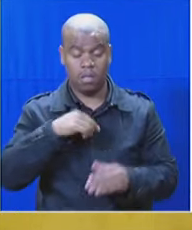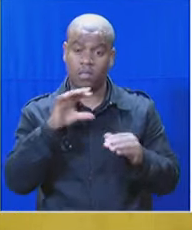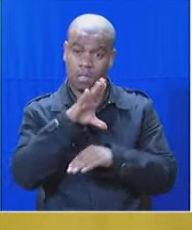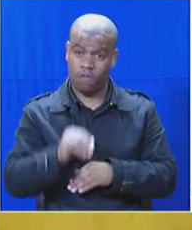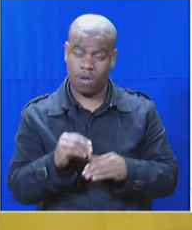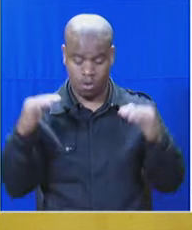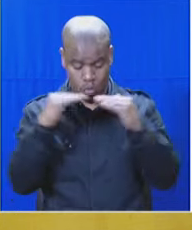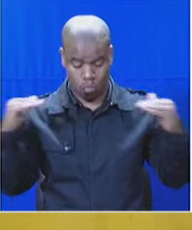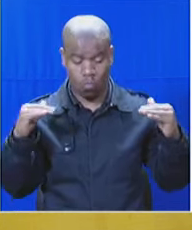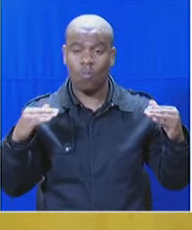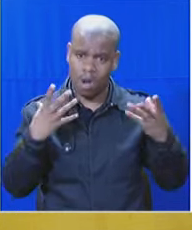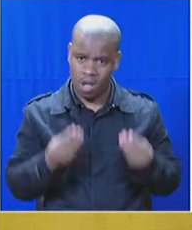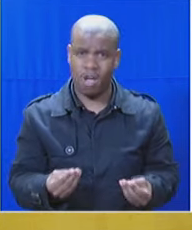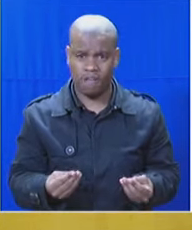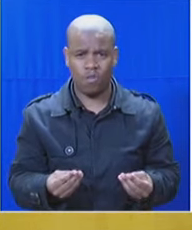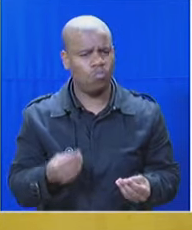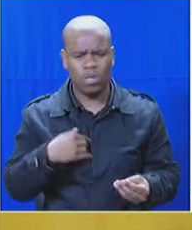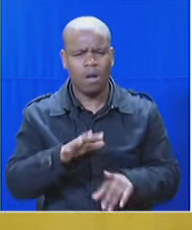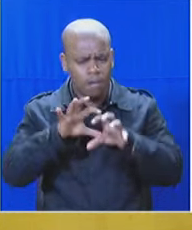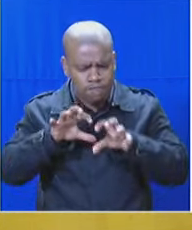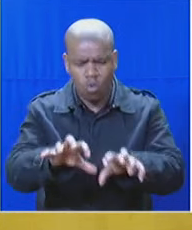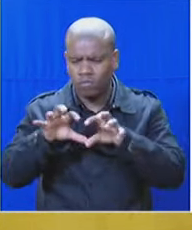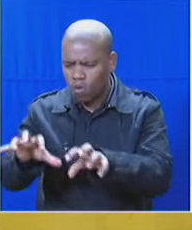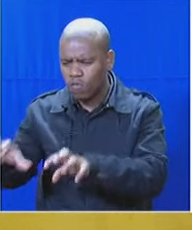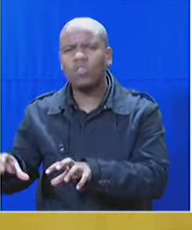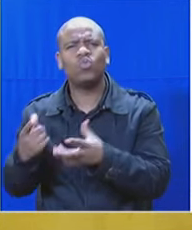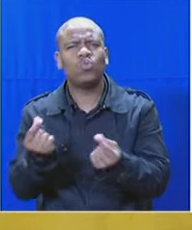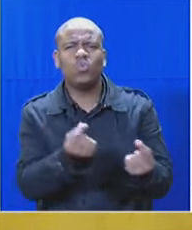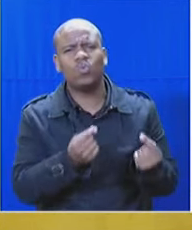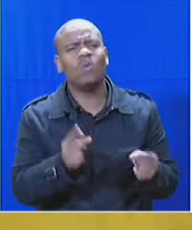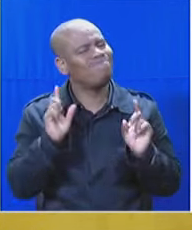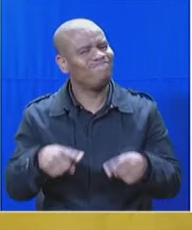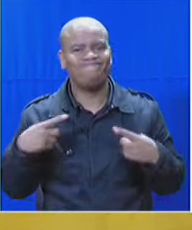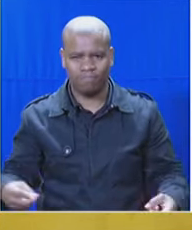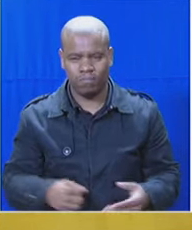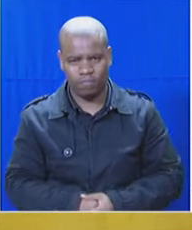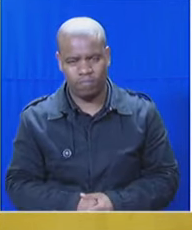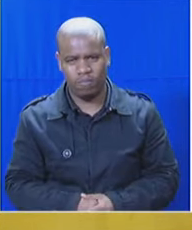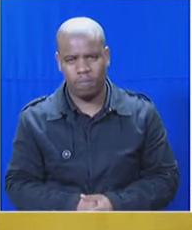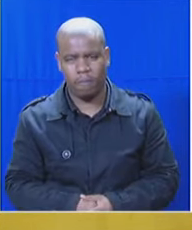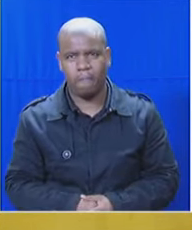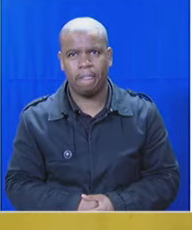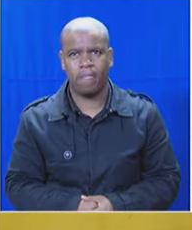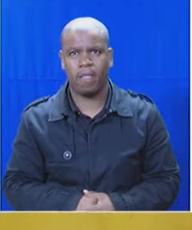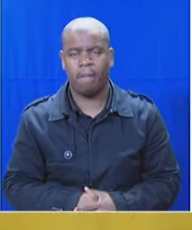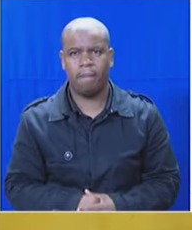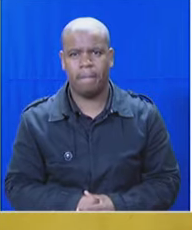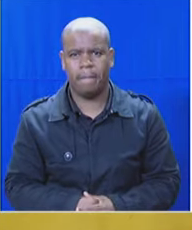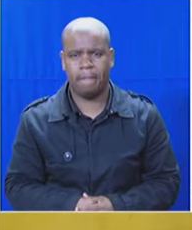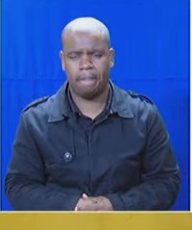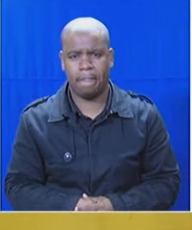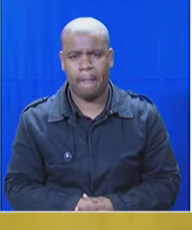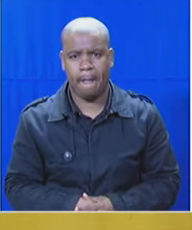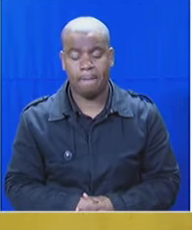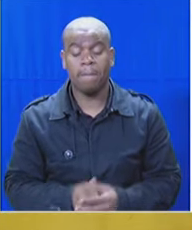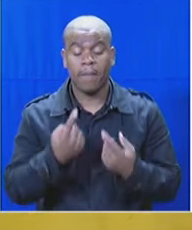Matthias. Asinawuyenza ngola hlobo losithatha nje, because sithi abantu